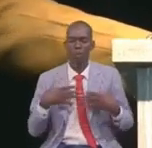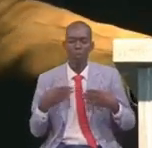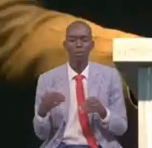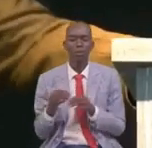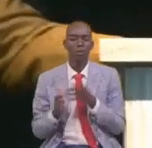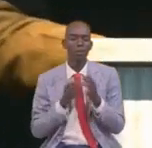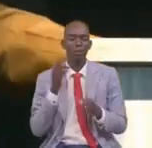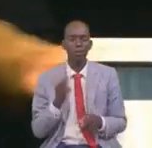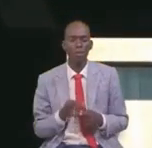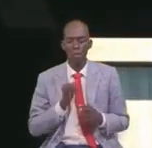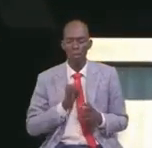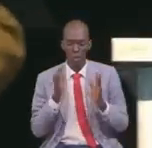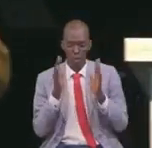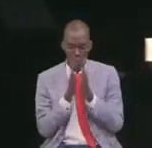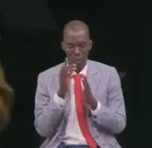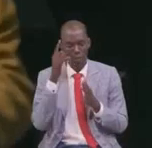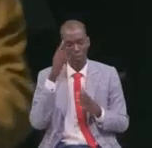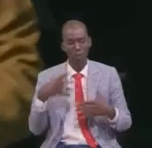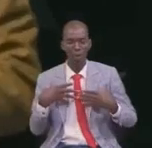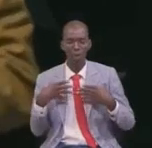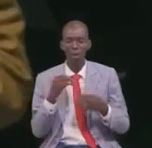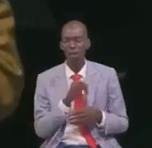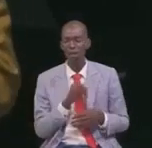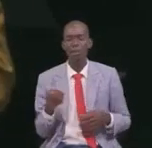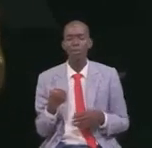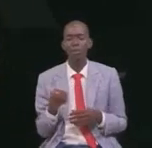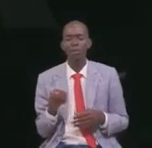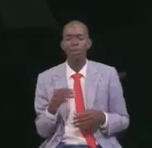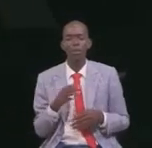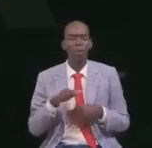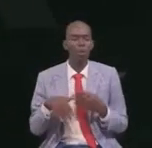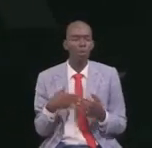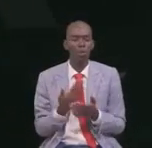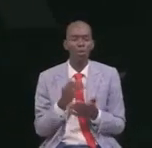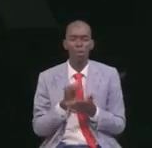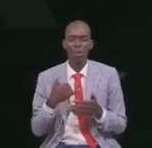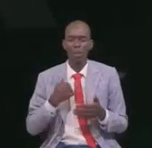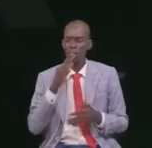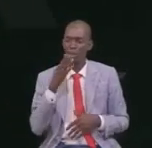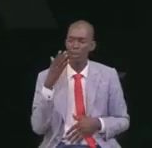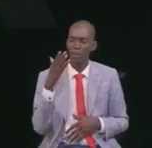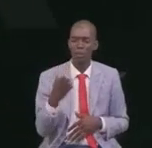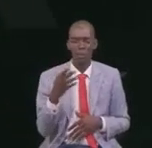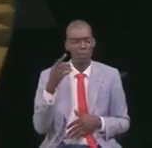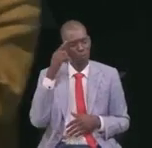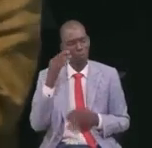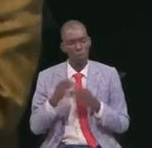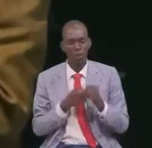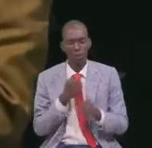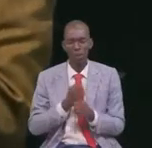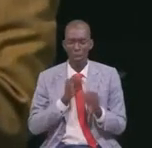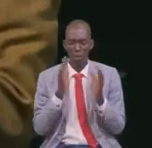name. I pray for bleeding that have been there all these years. I pray, Lord, the Lord touch you now.